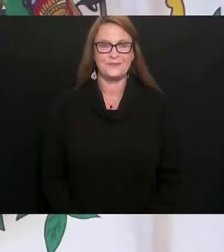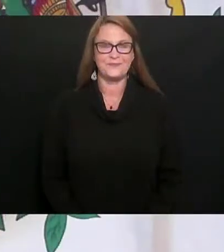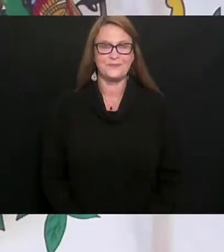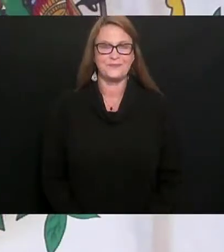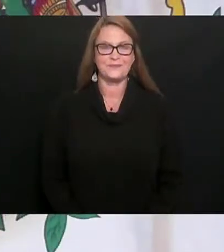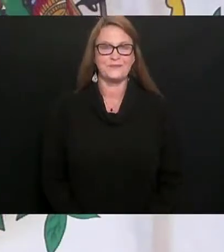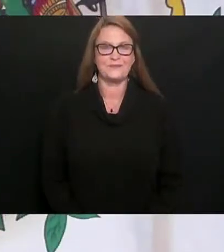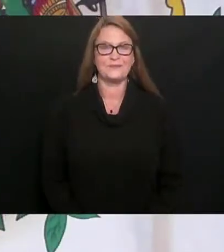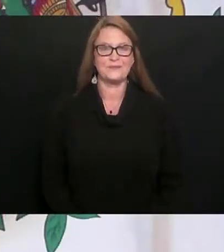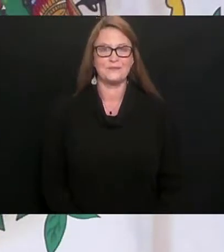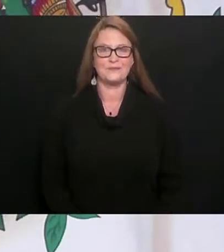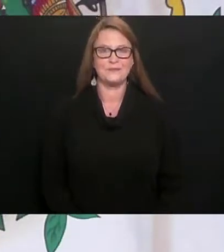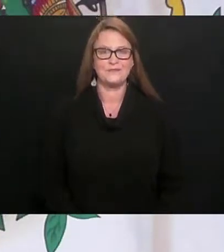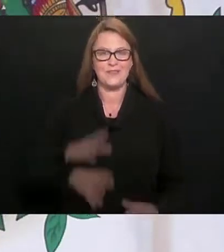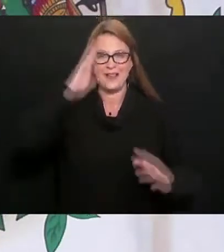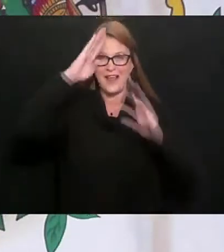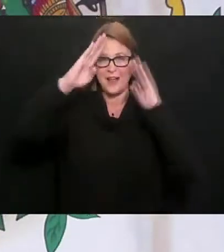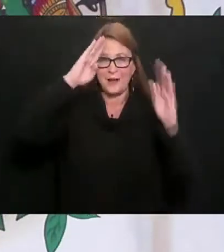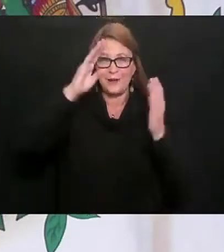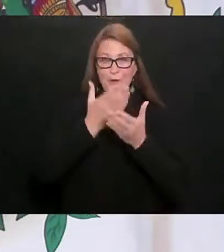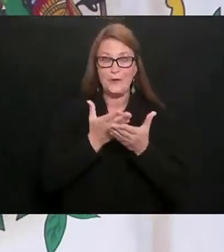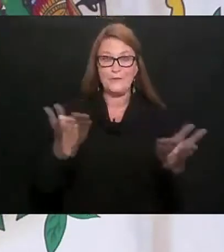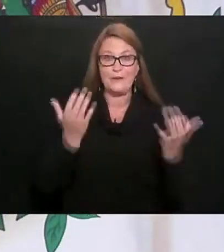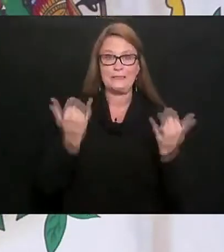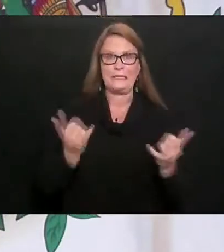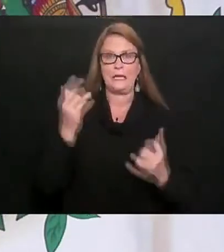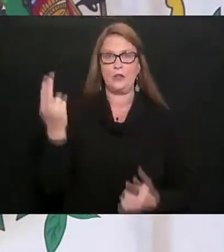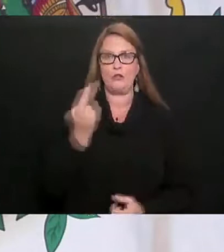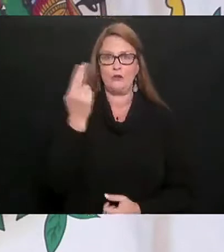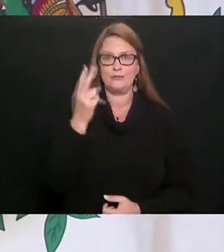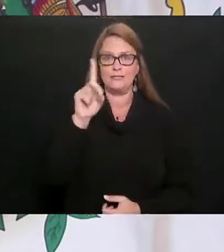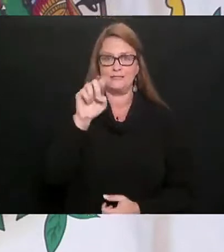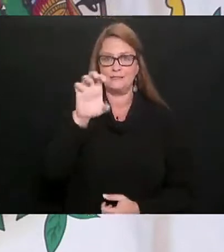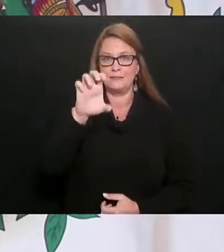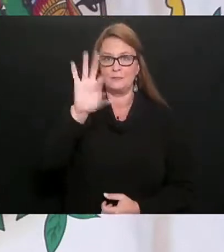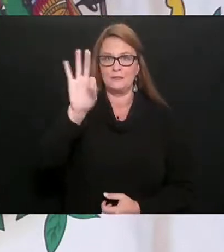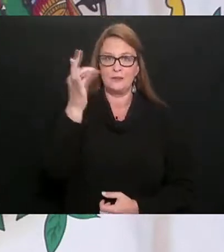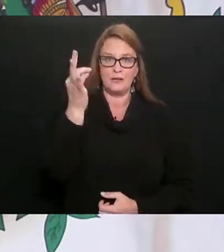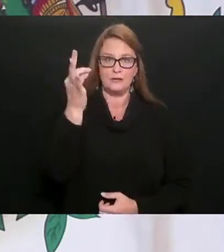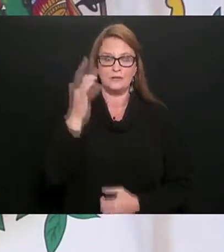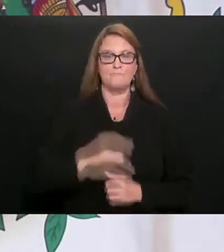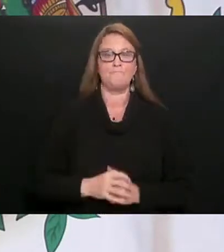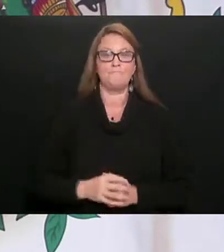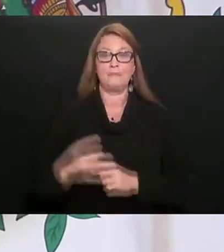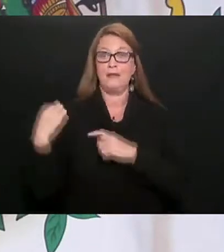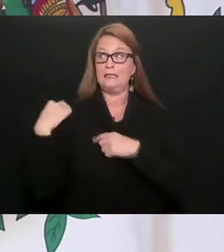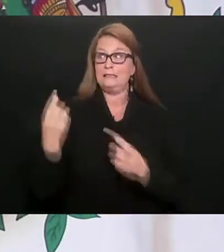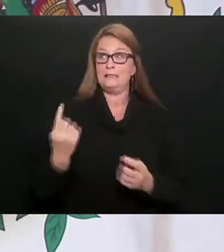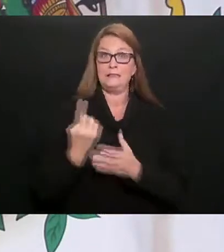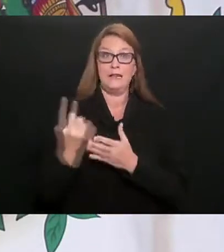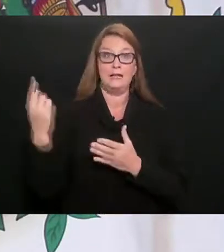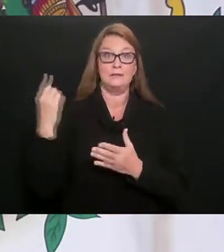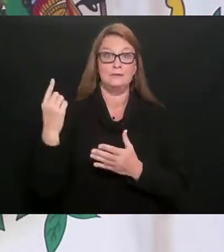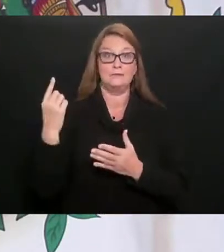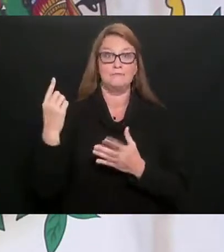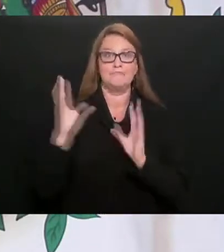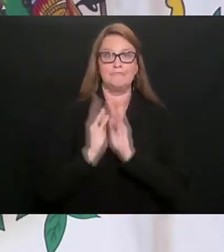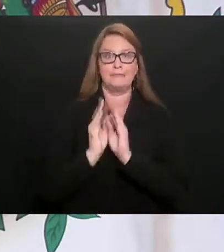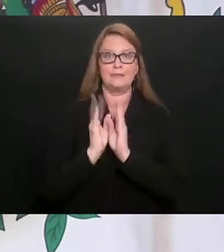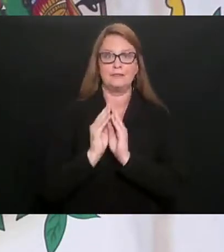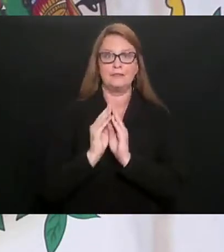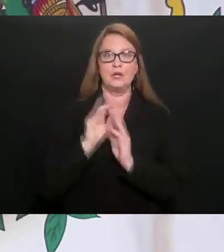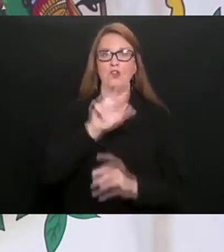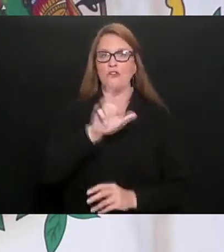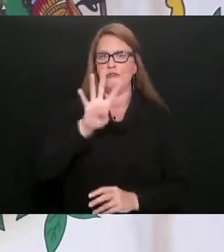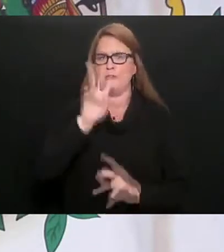Hello, everyone. It's Thursday, December the 9th. Since the last time we were together, we've lost an additional